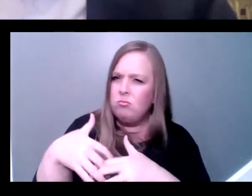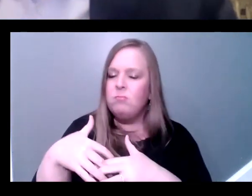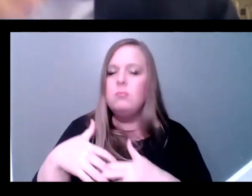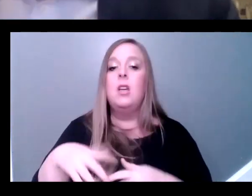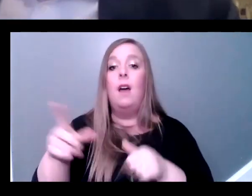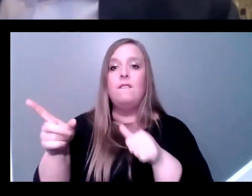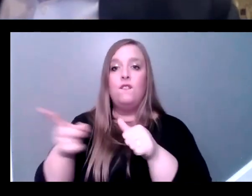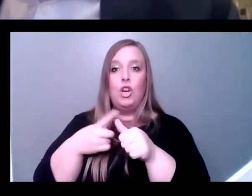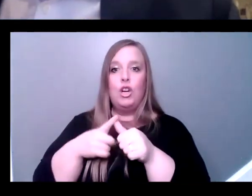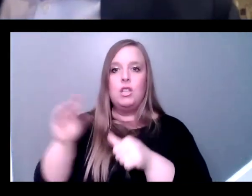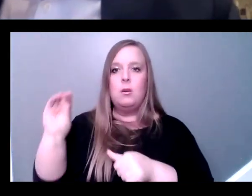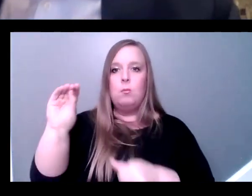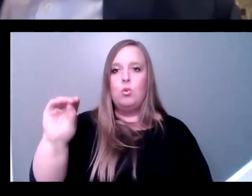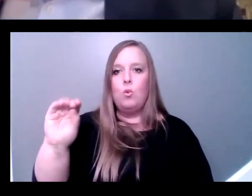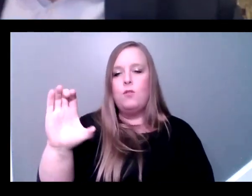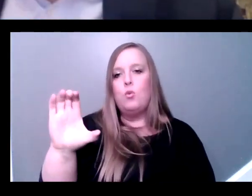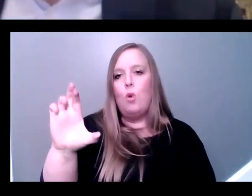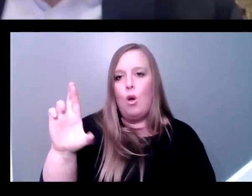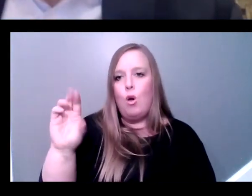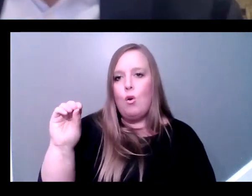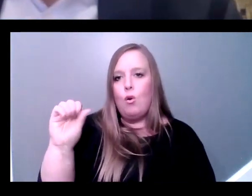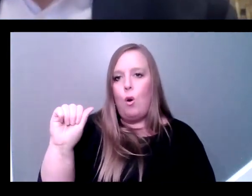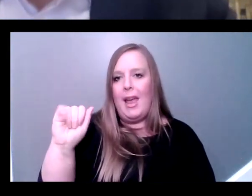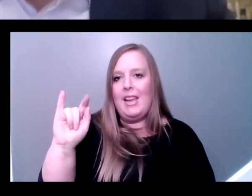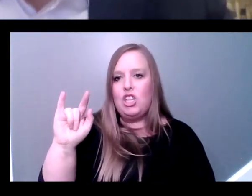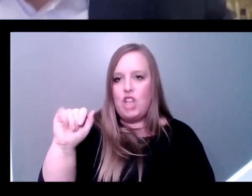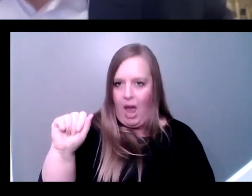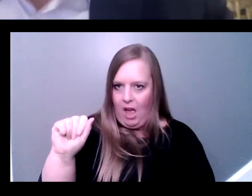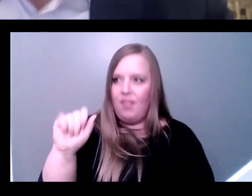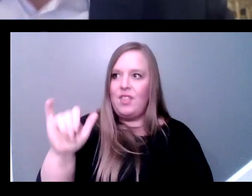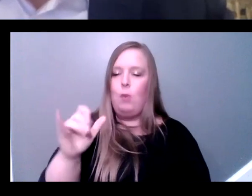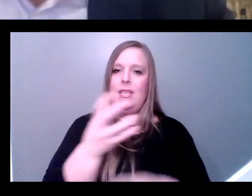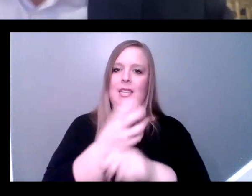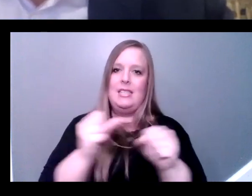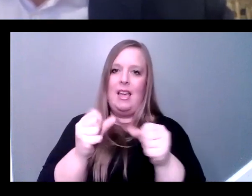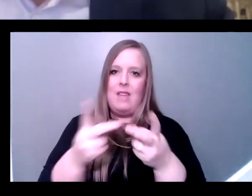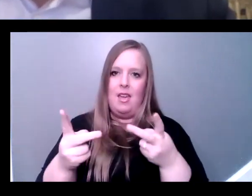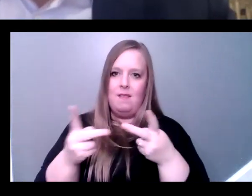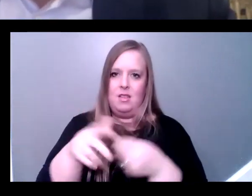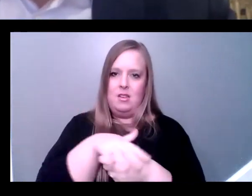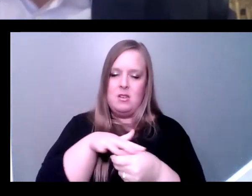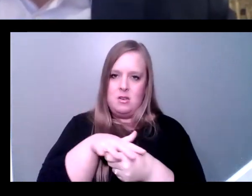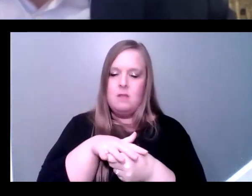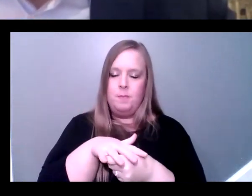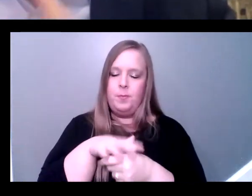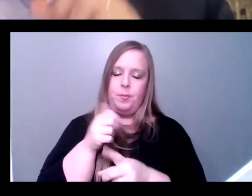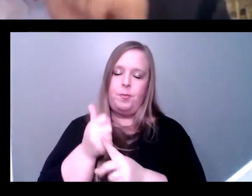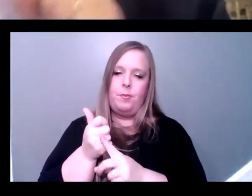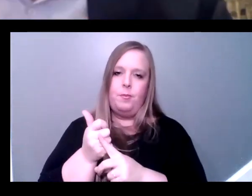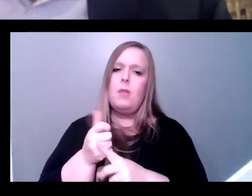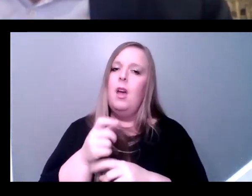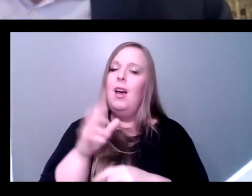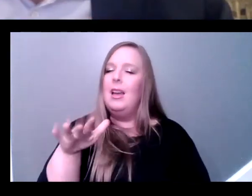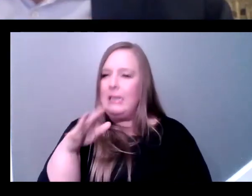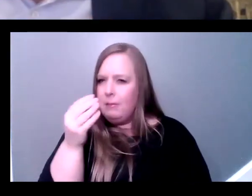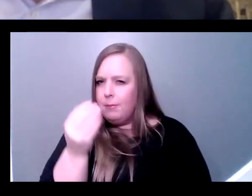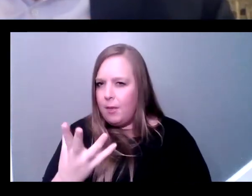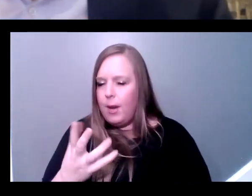diaspora. But the trauma really never leaves them. And I want to just kind of finish